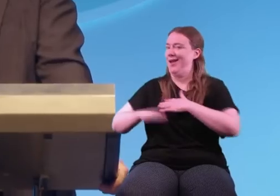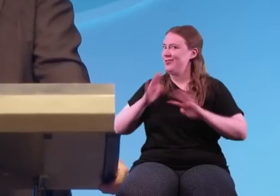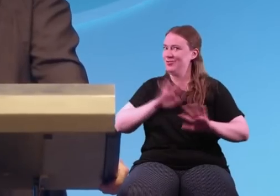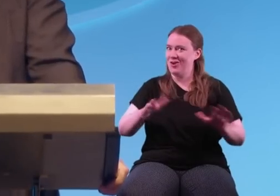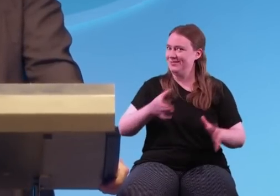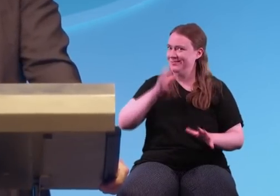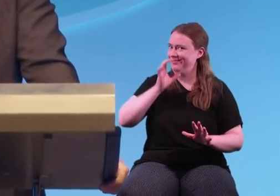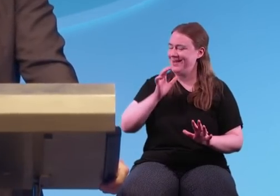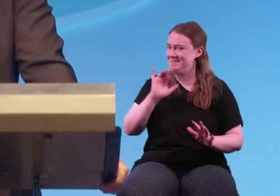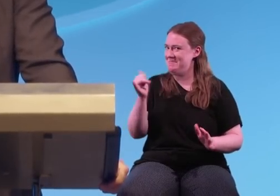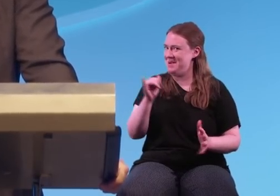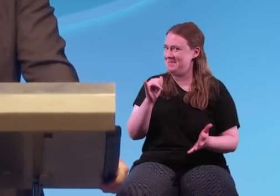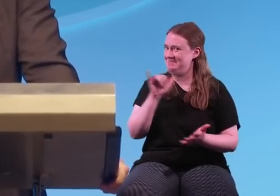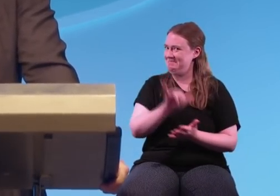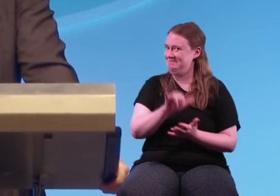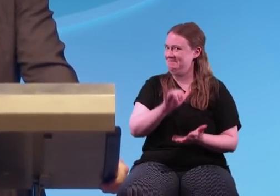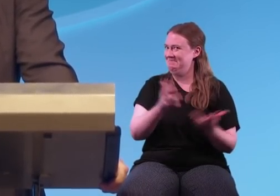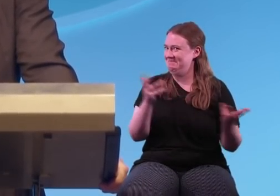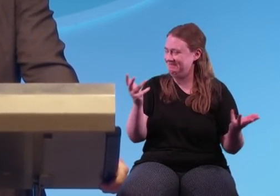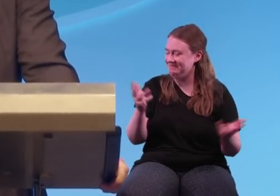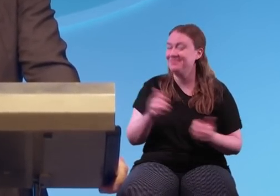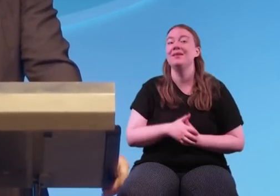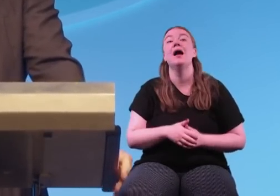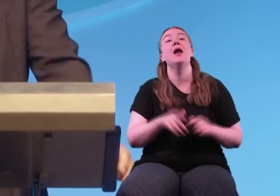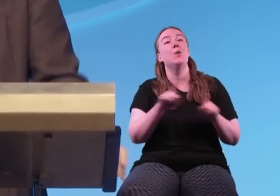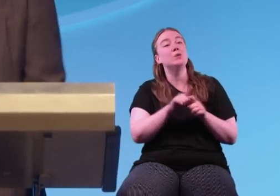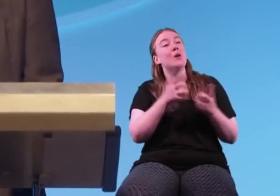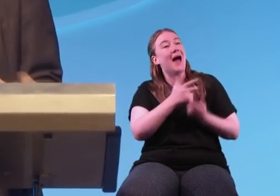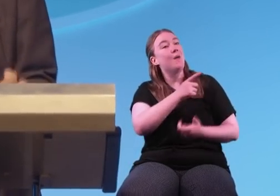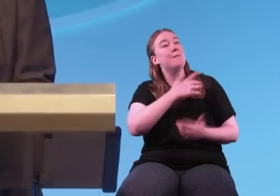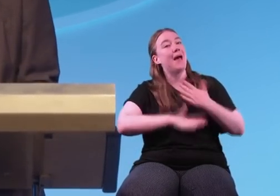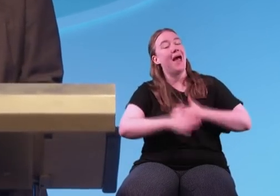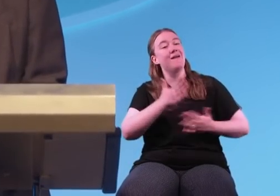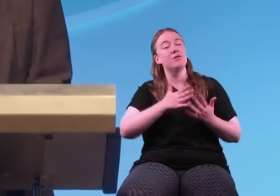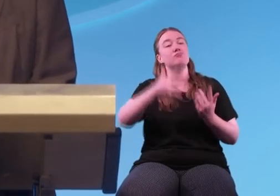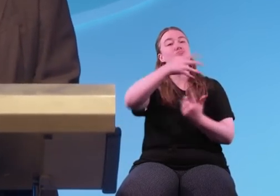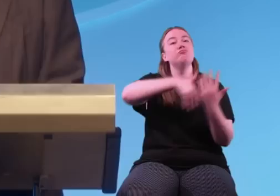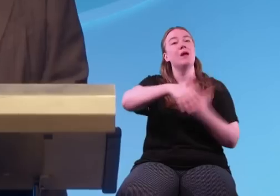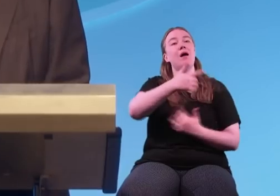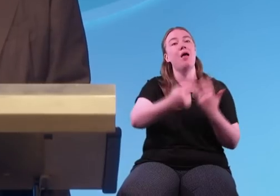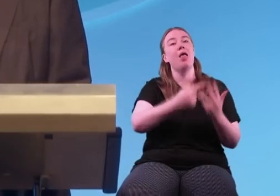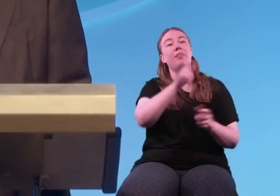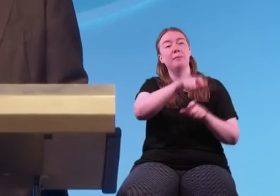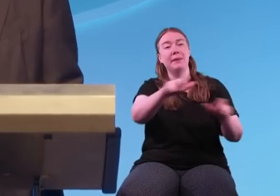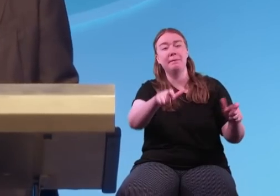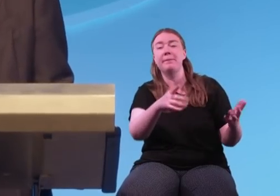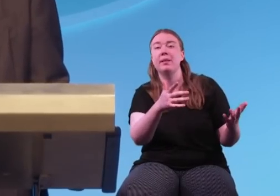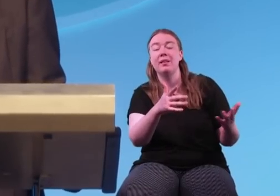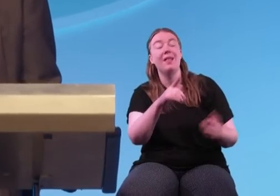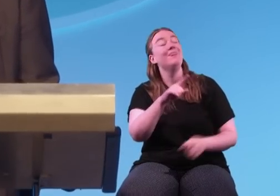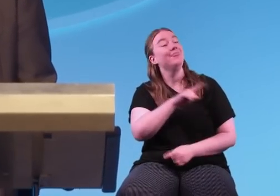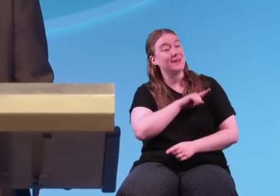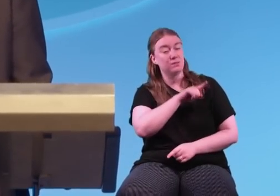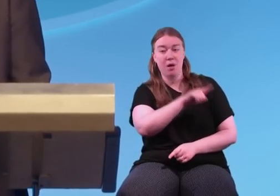And also that he was somewhat diffident in the company of other people. And so they say, you see, this is why he needs to be reminded of